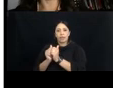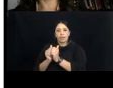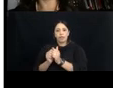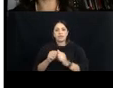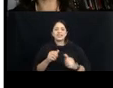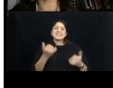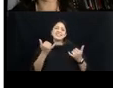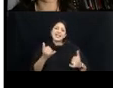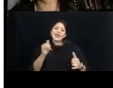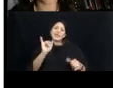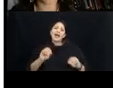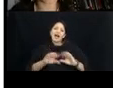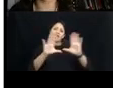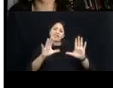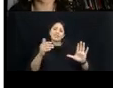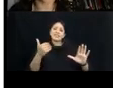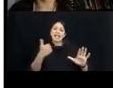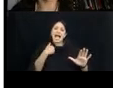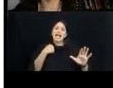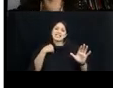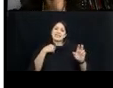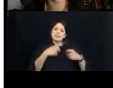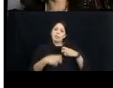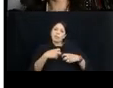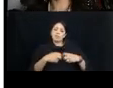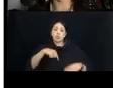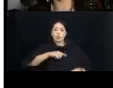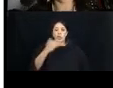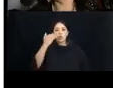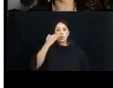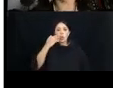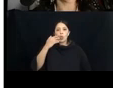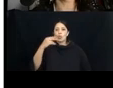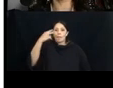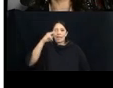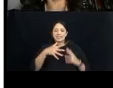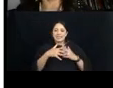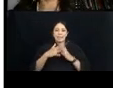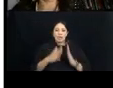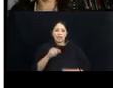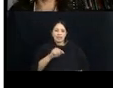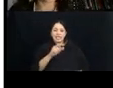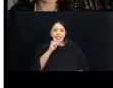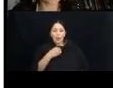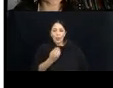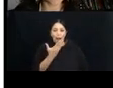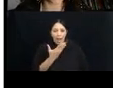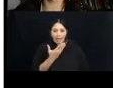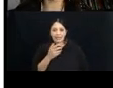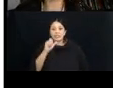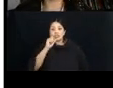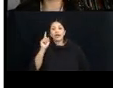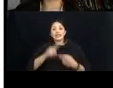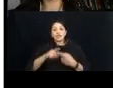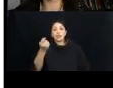that, obviously, there's some issues because we know that the Mexican-American is not white. And so it's not until 1968